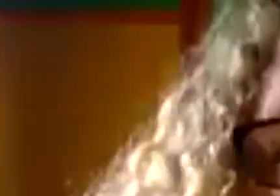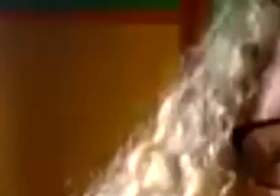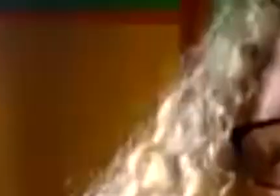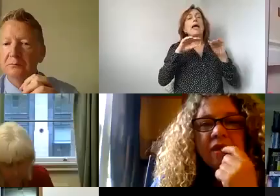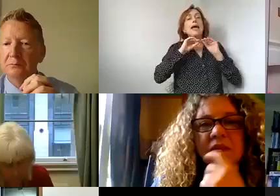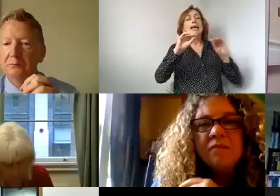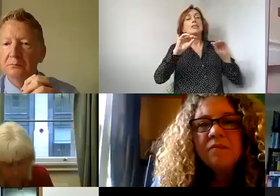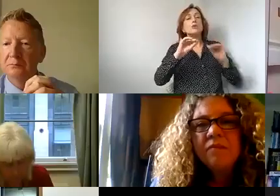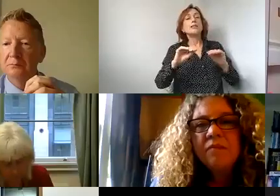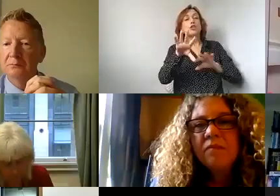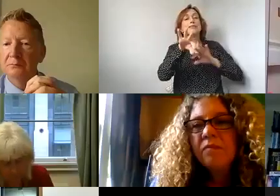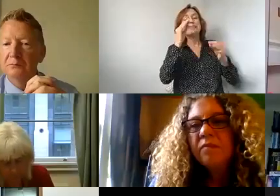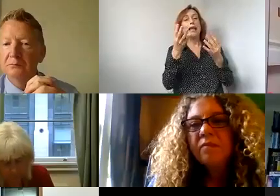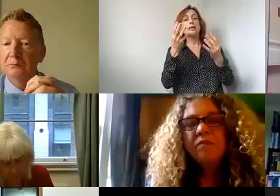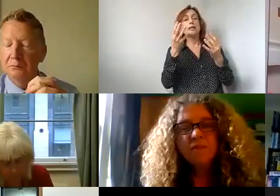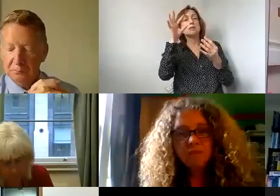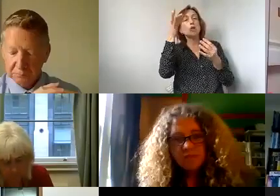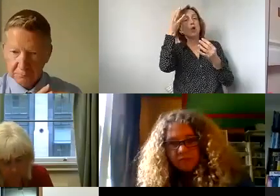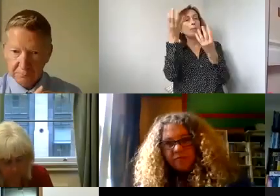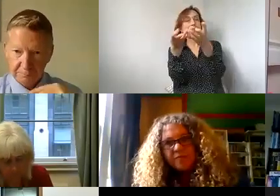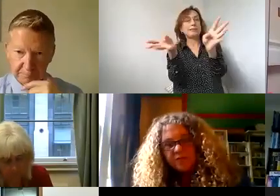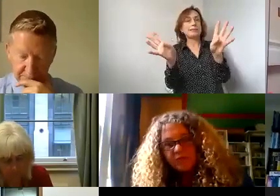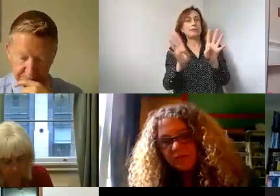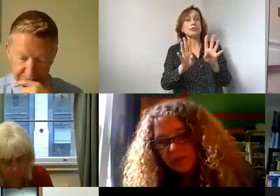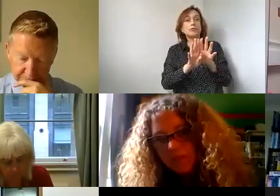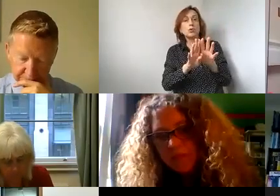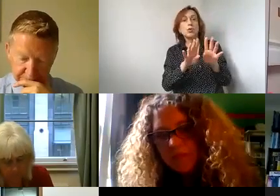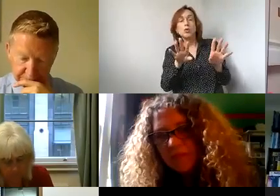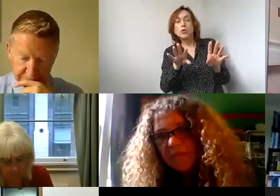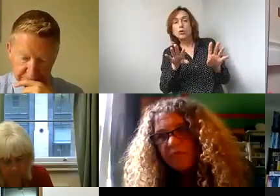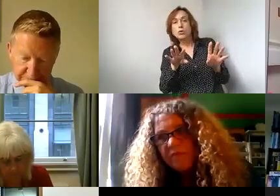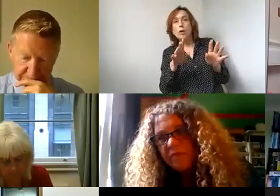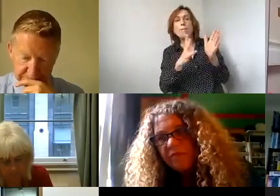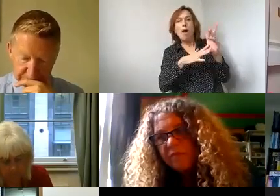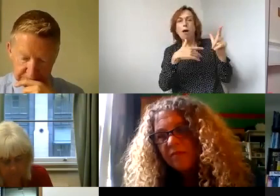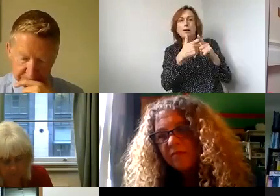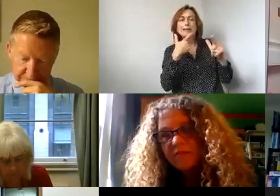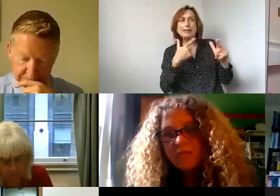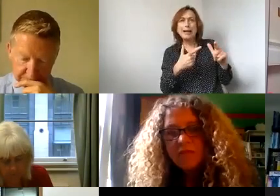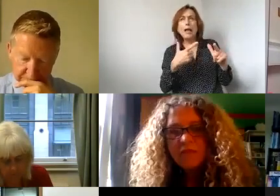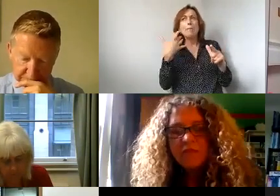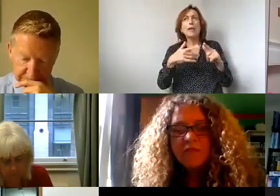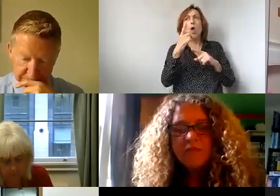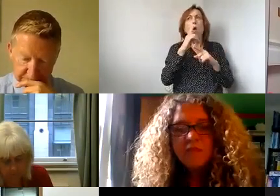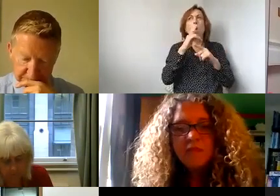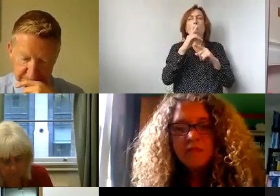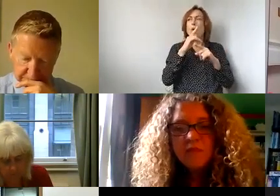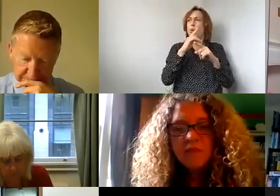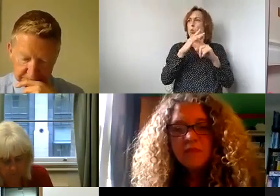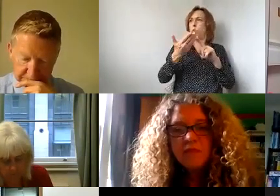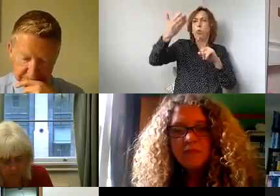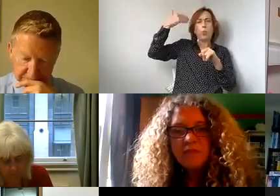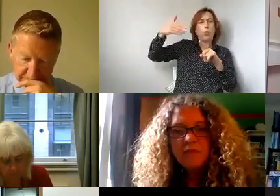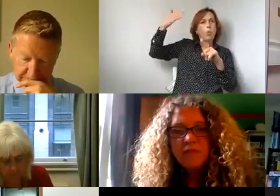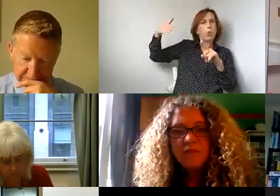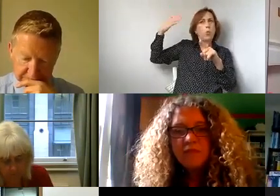nearly 8 months since the SEND report was published by our predecessor Education Select Committee. We raised